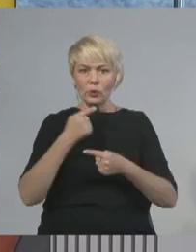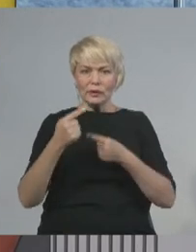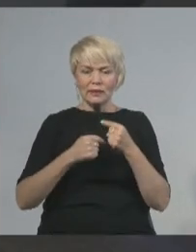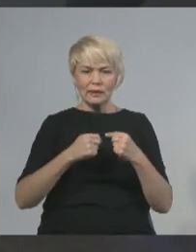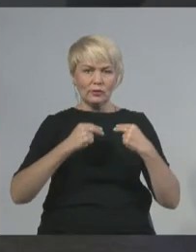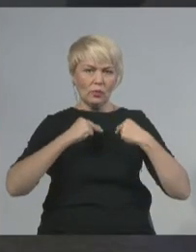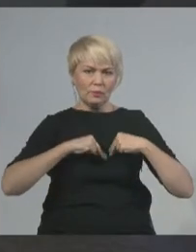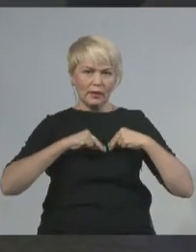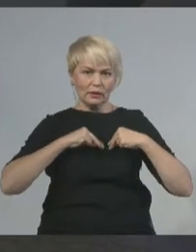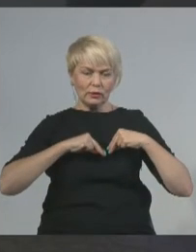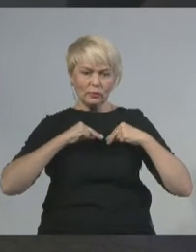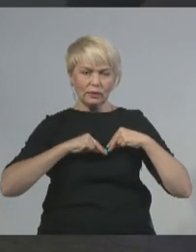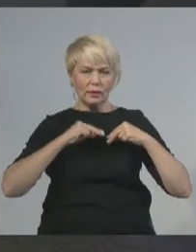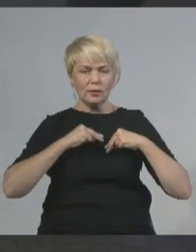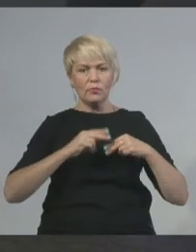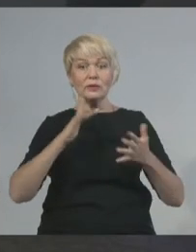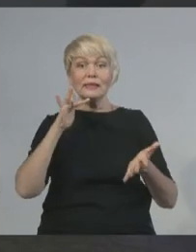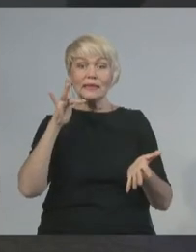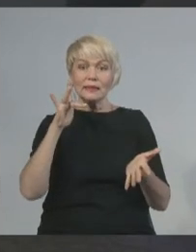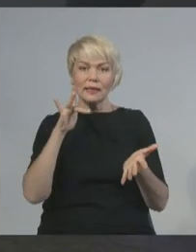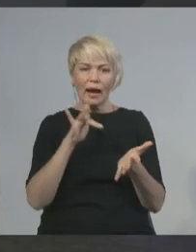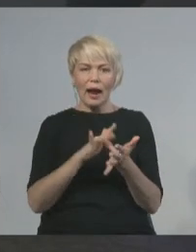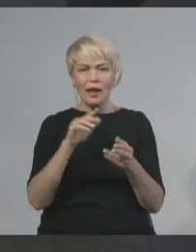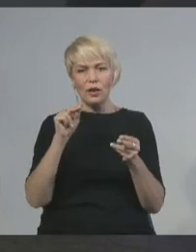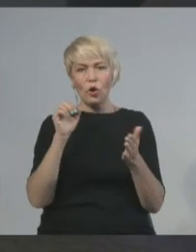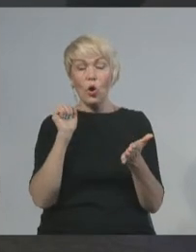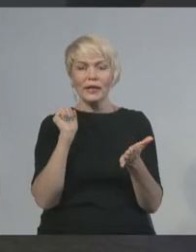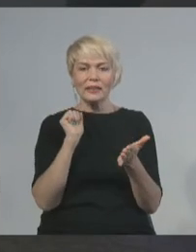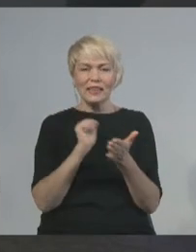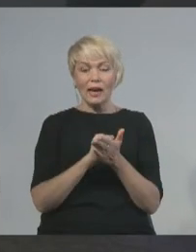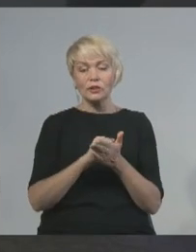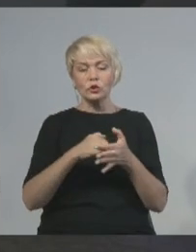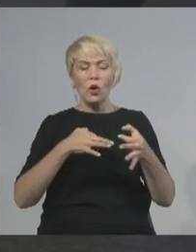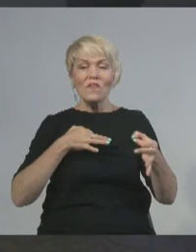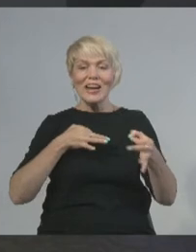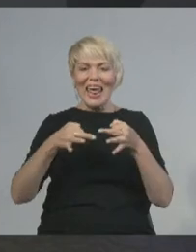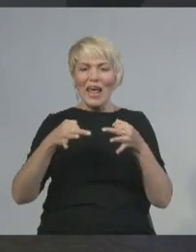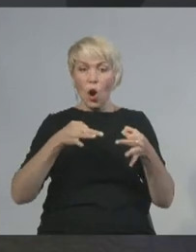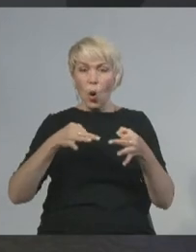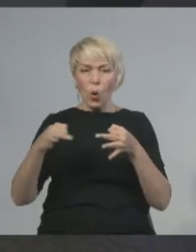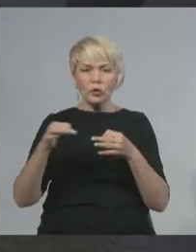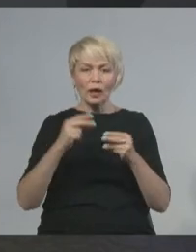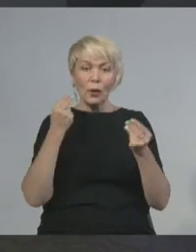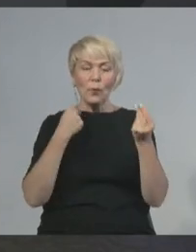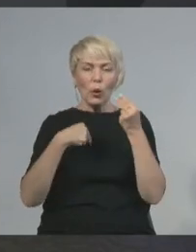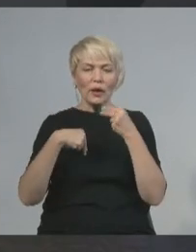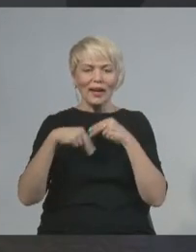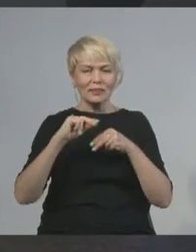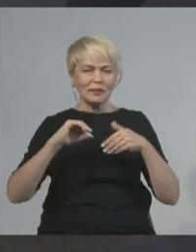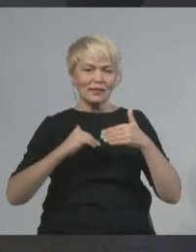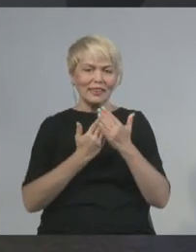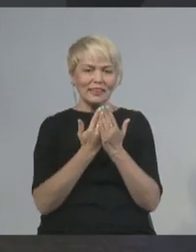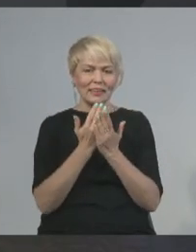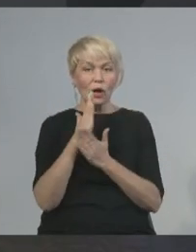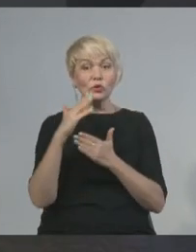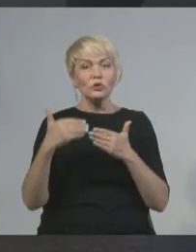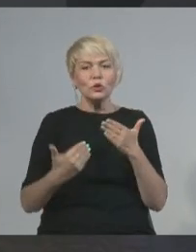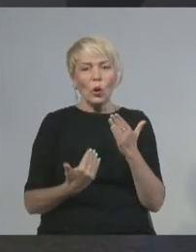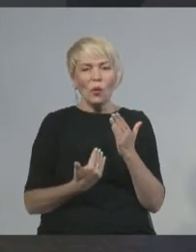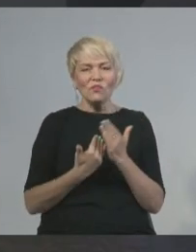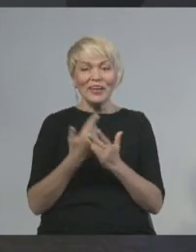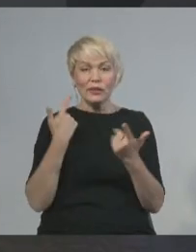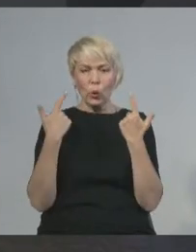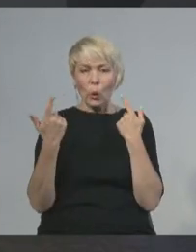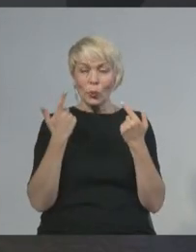uh well we continuously work with the central editorial office and with the offices all around the country to